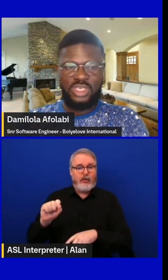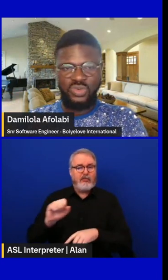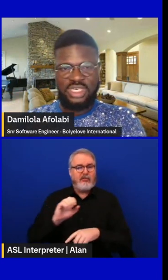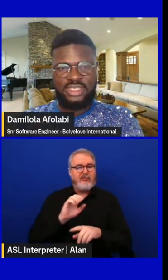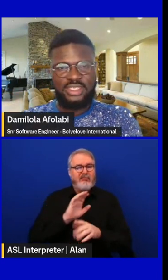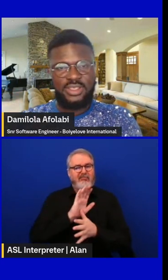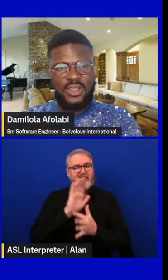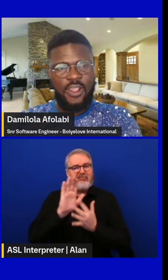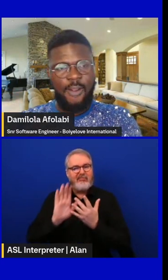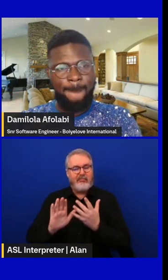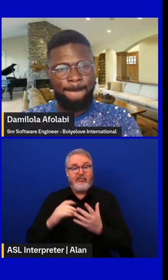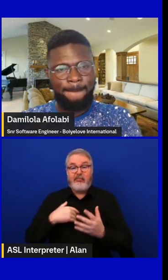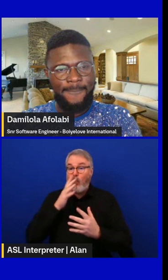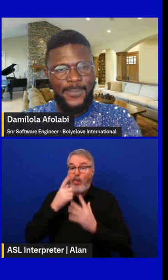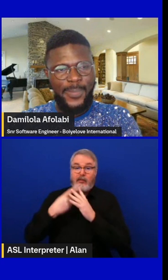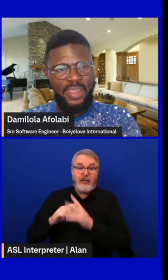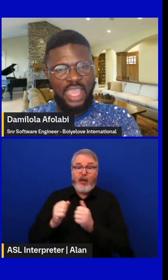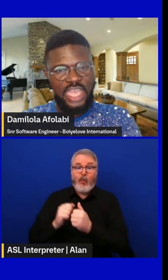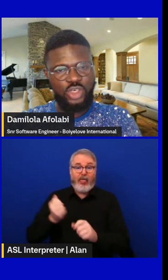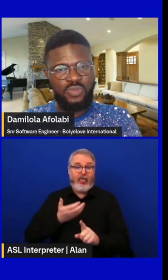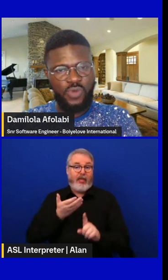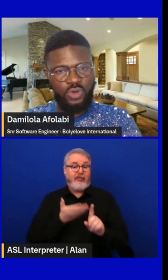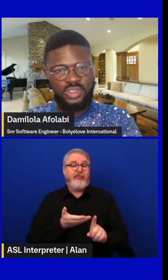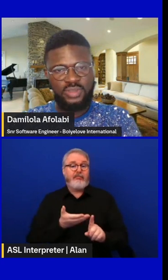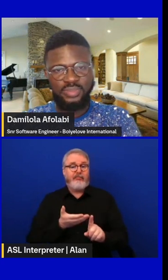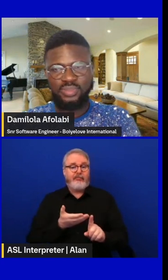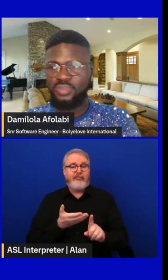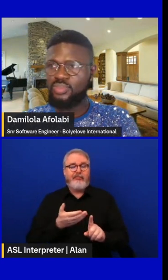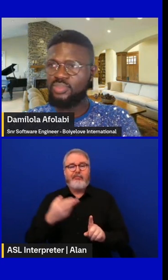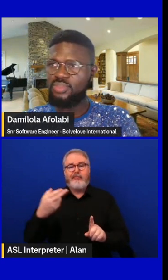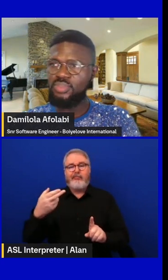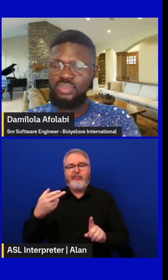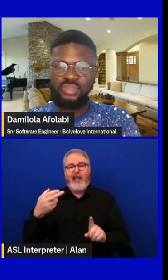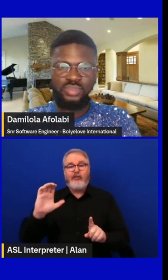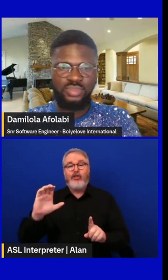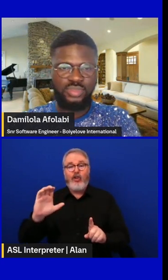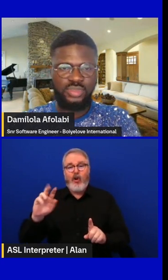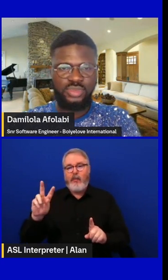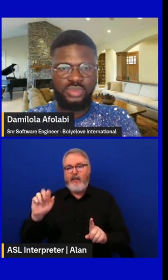Let's begin with HashiCorp Vault.